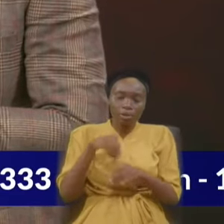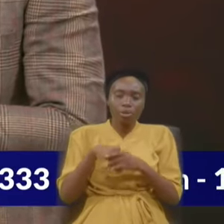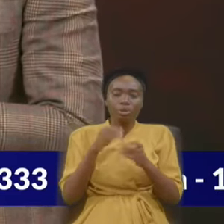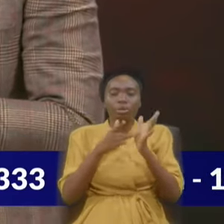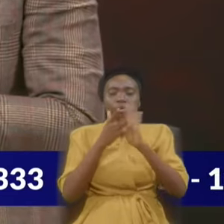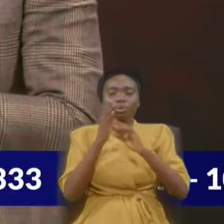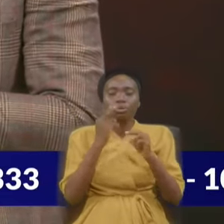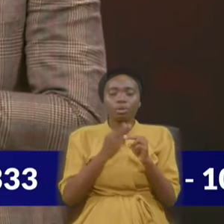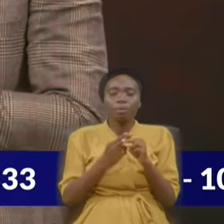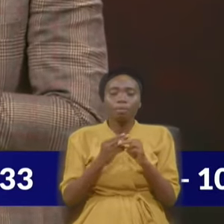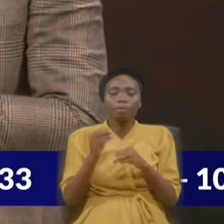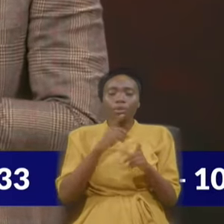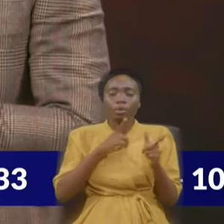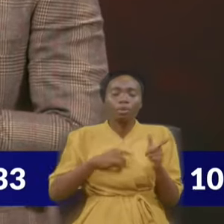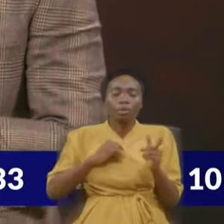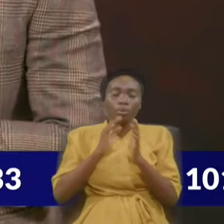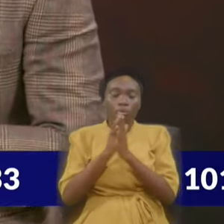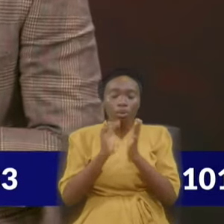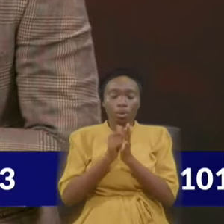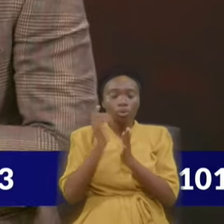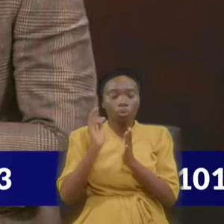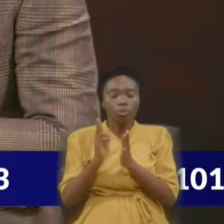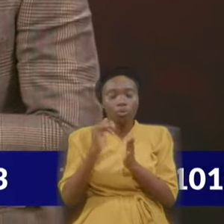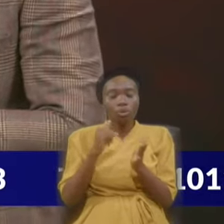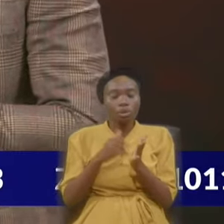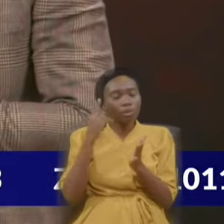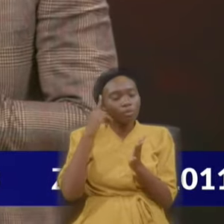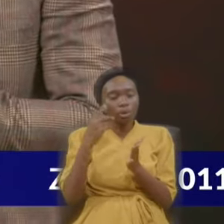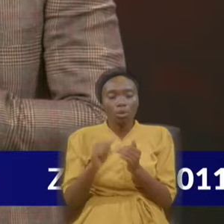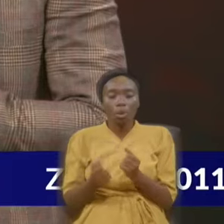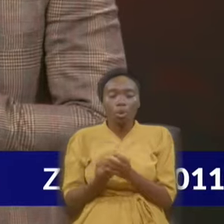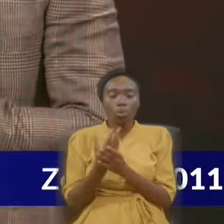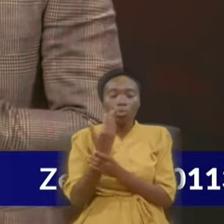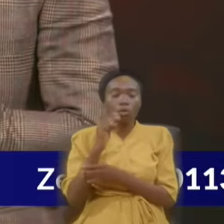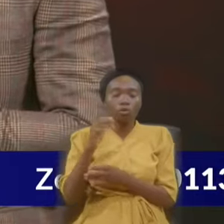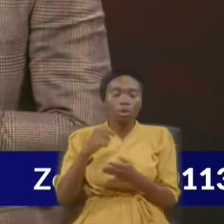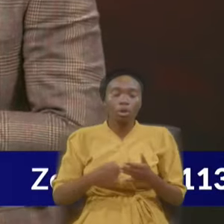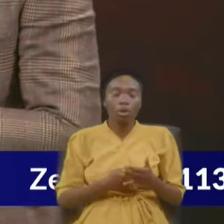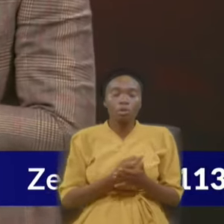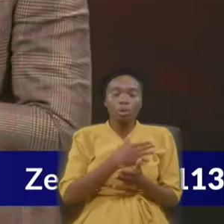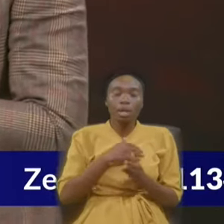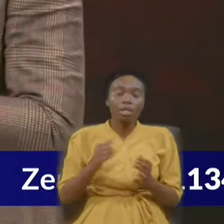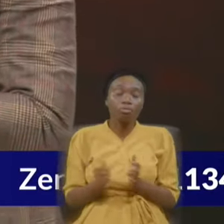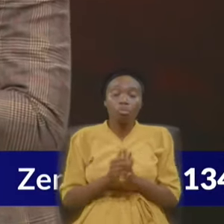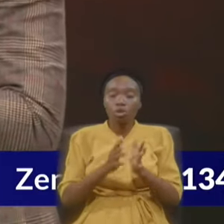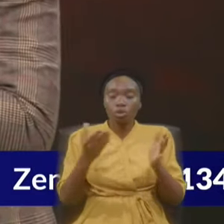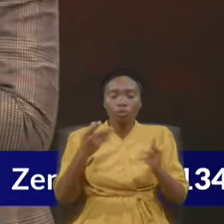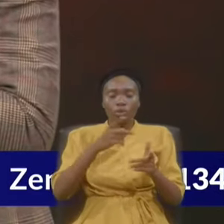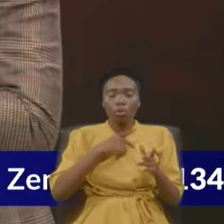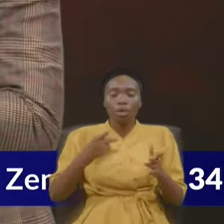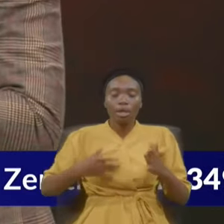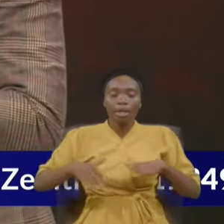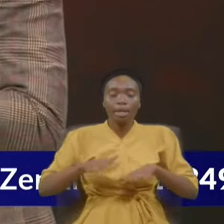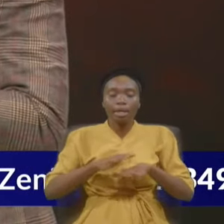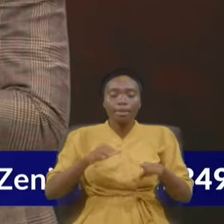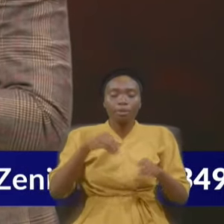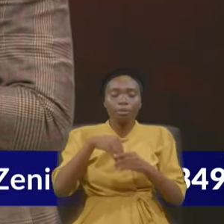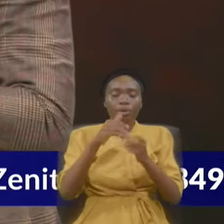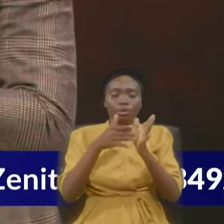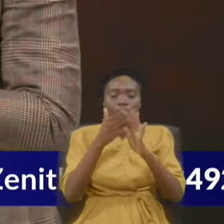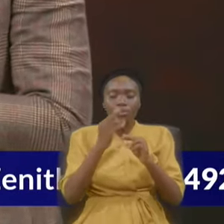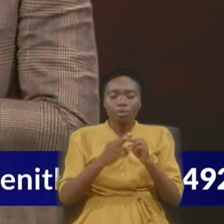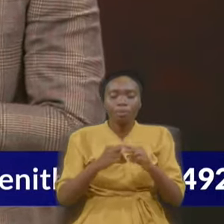of Jesus. Lord, I pray that you use it for the propagation of the gospel and the expansion of your kingdom in Jesus'